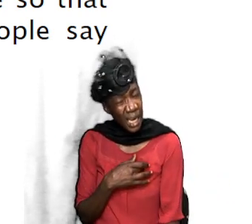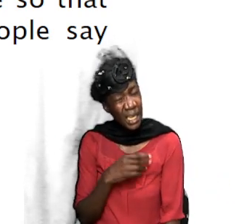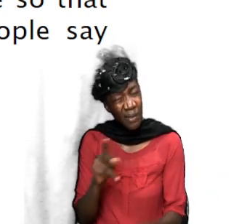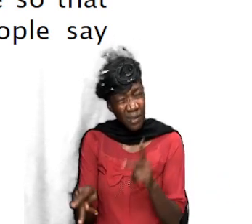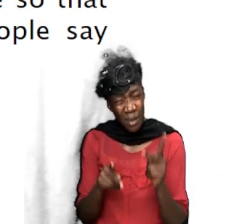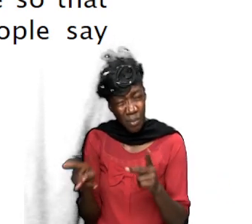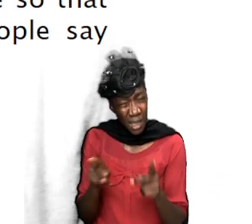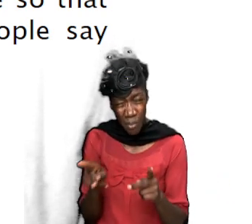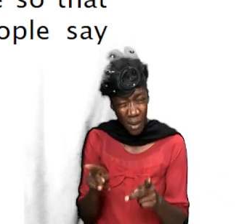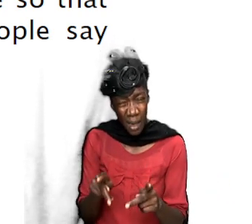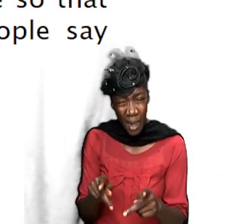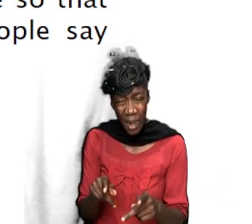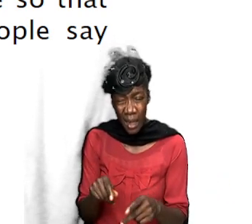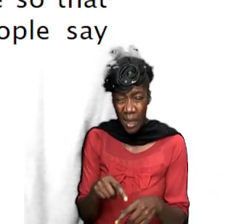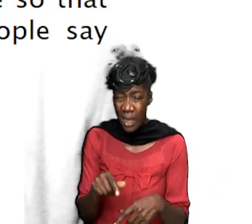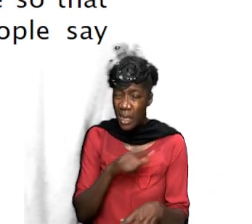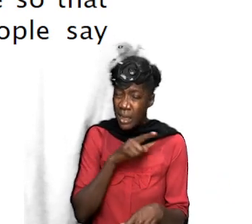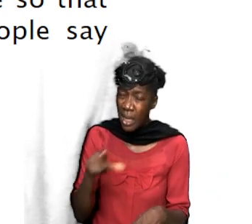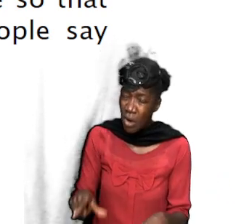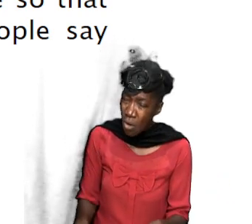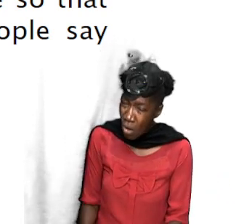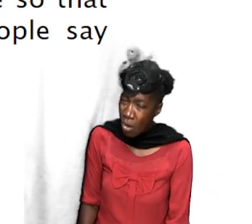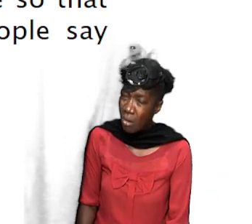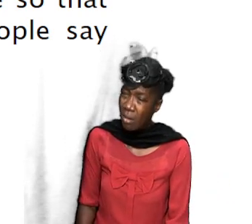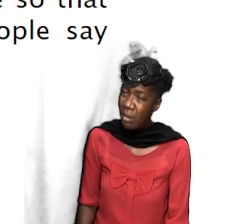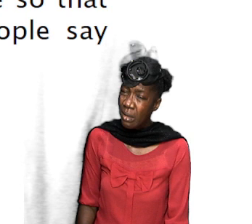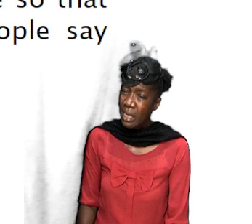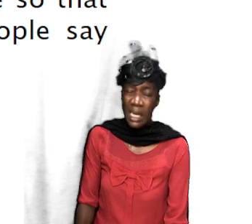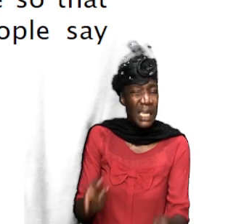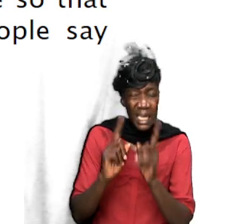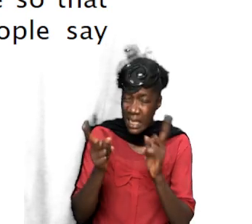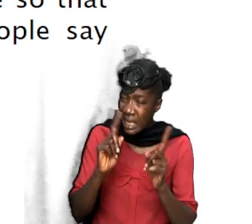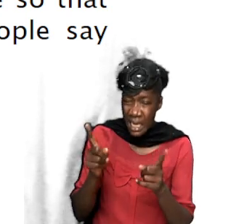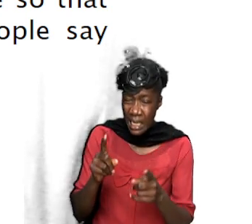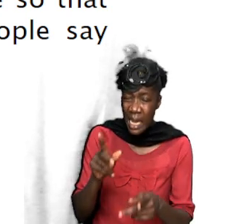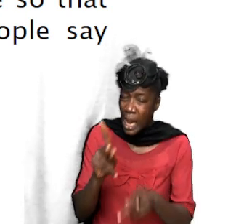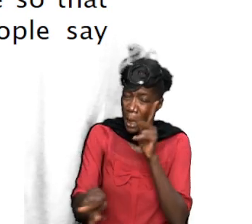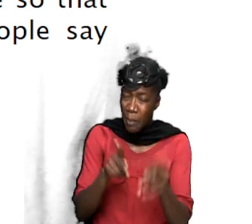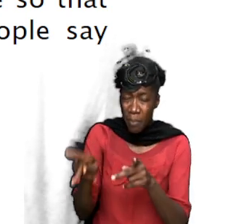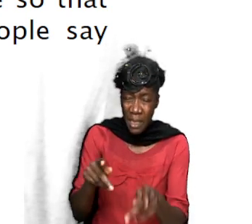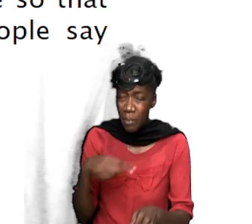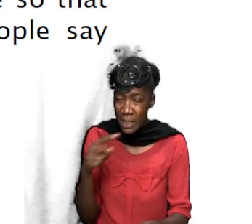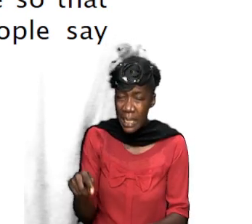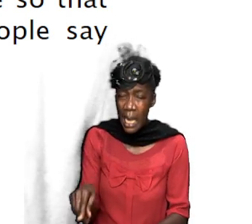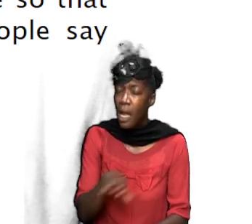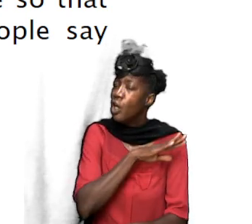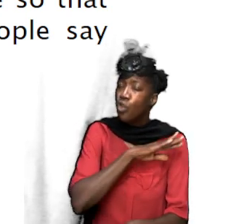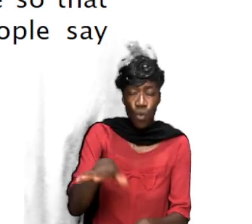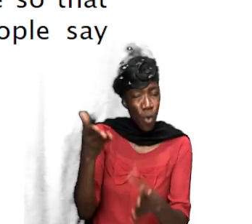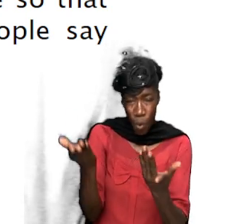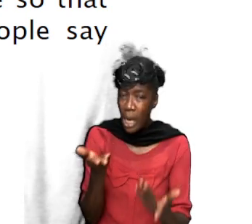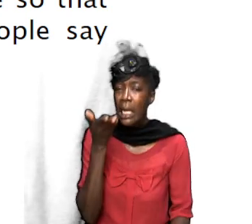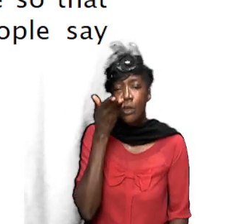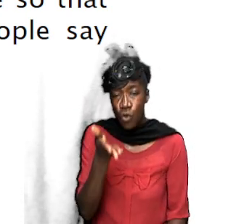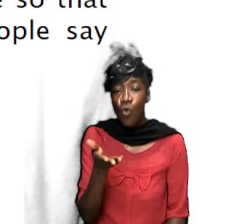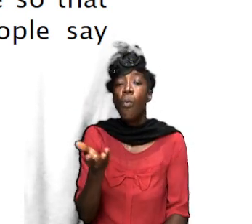so that even when the Lord protests, the people say, away with you and give us a king?